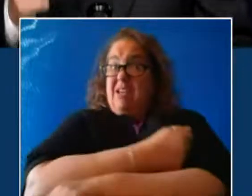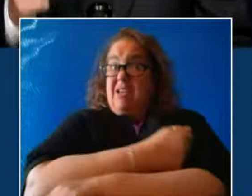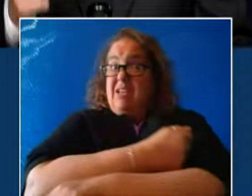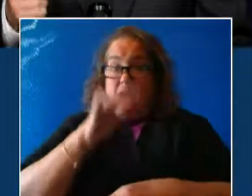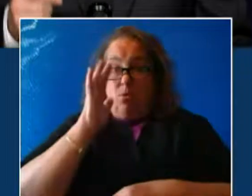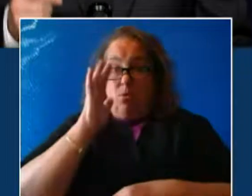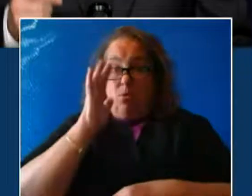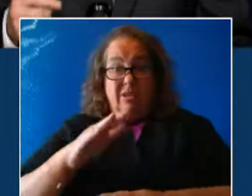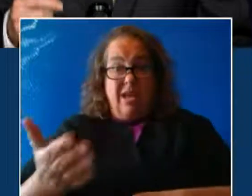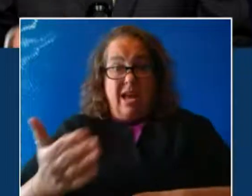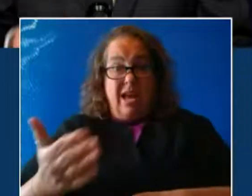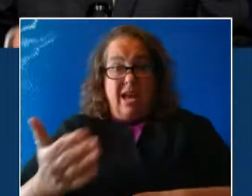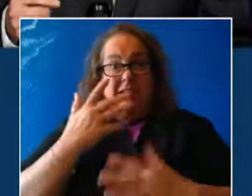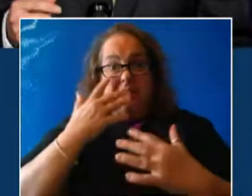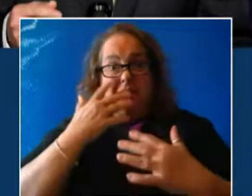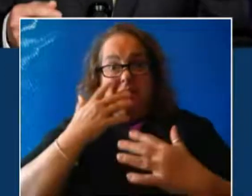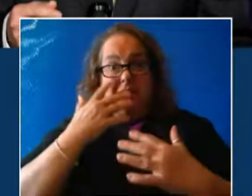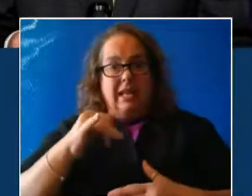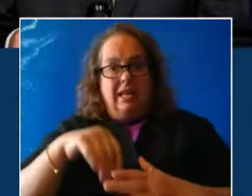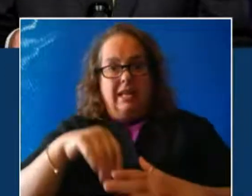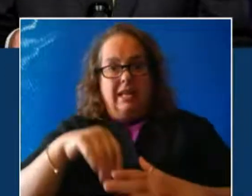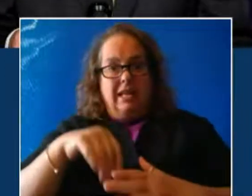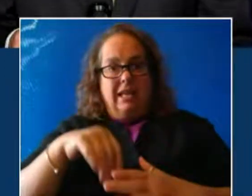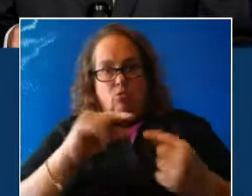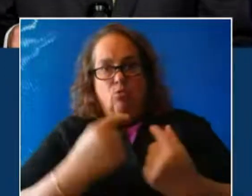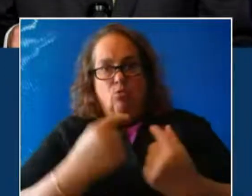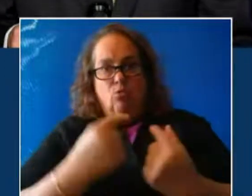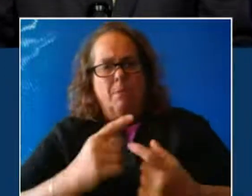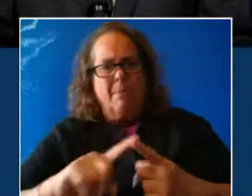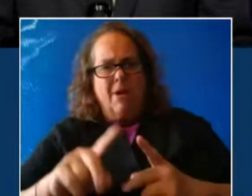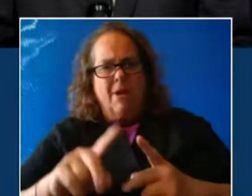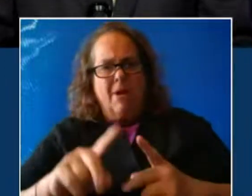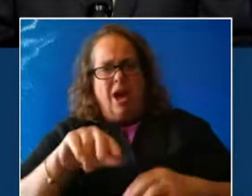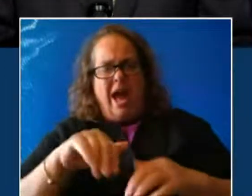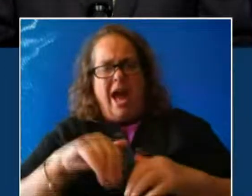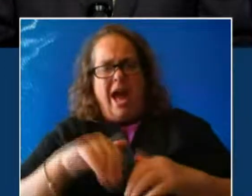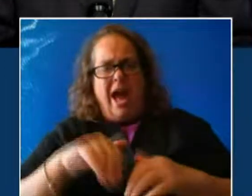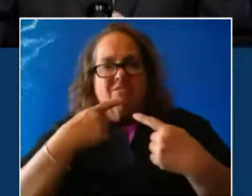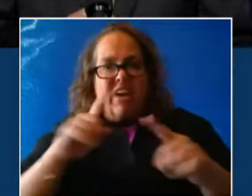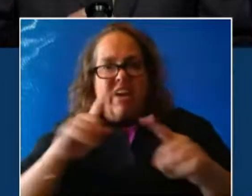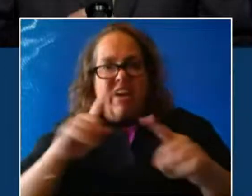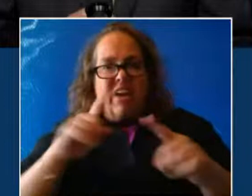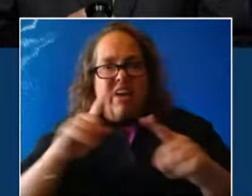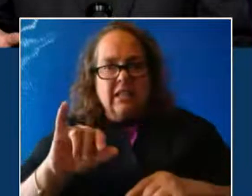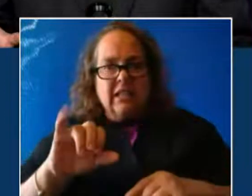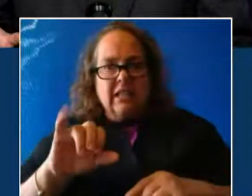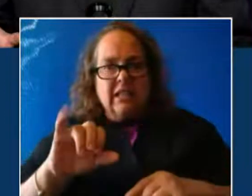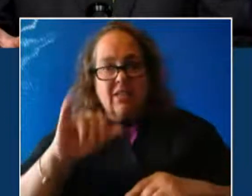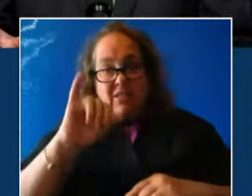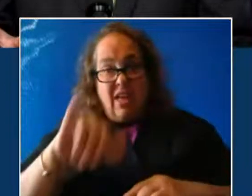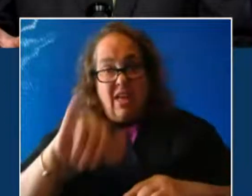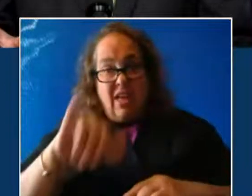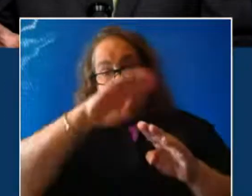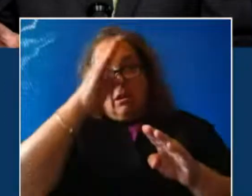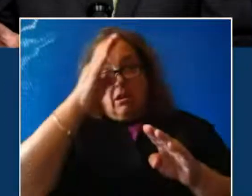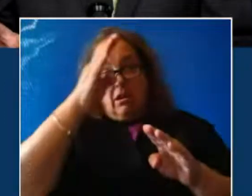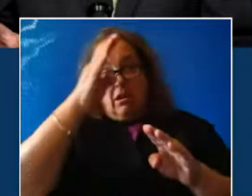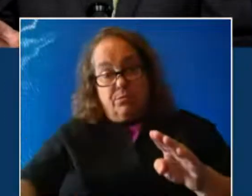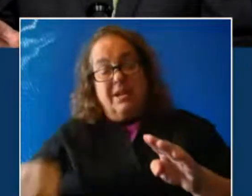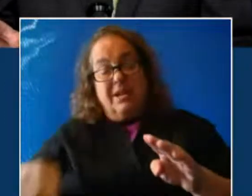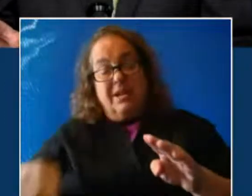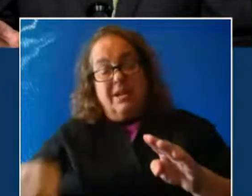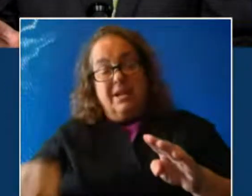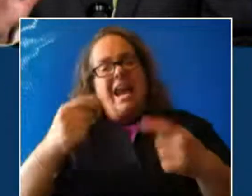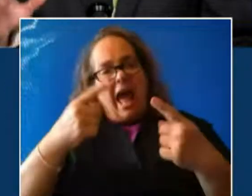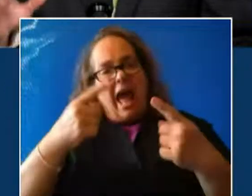group. But look at how effective they are. That drop-off is what can occur in our entire population, in